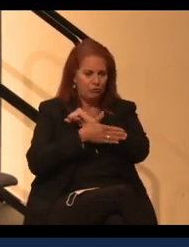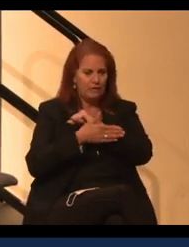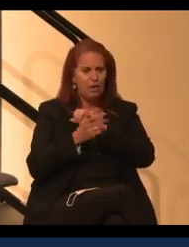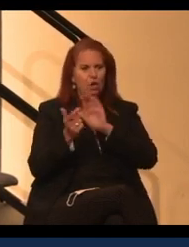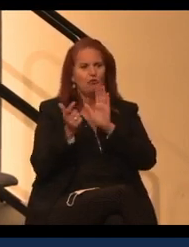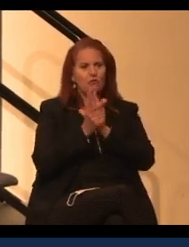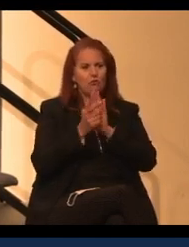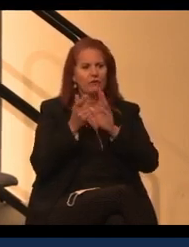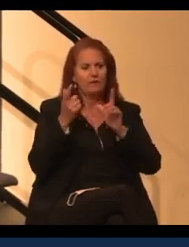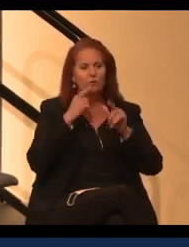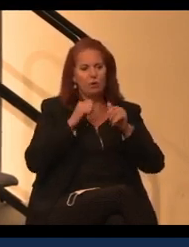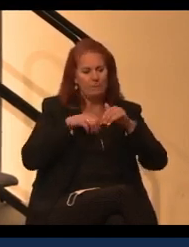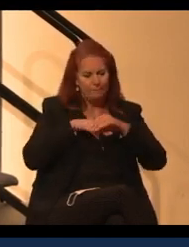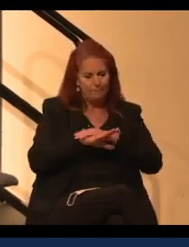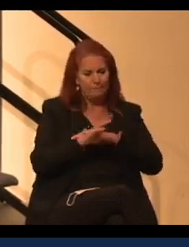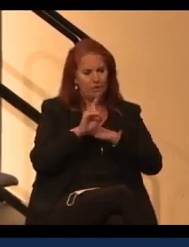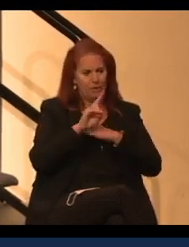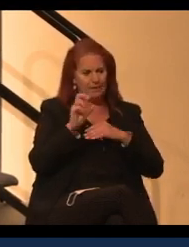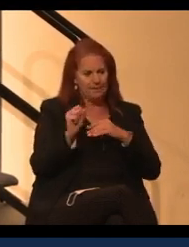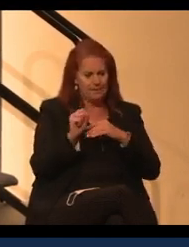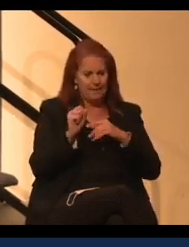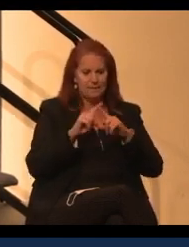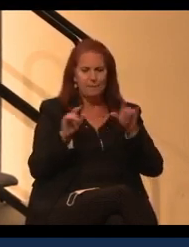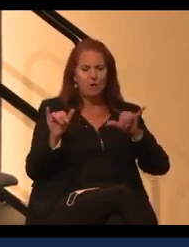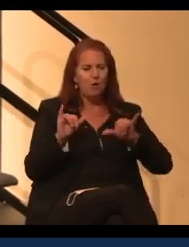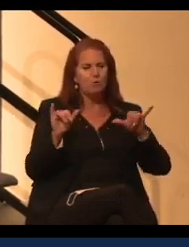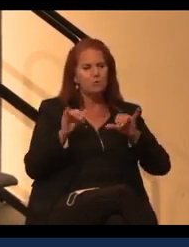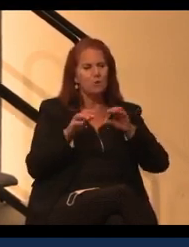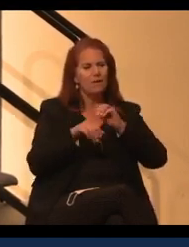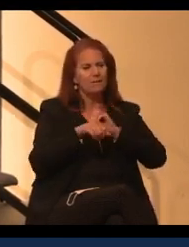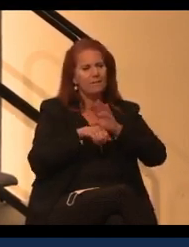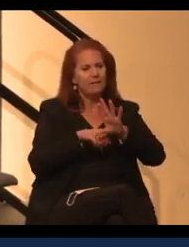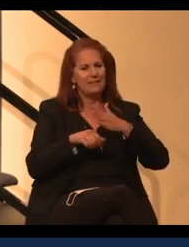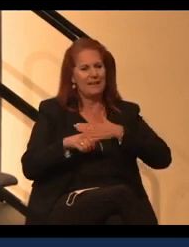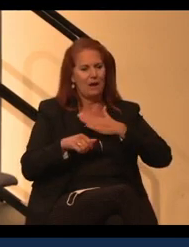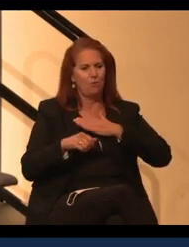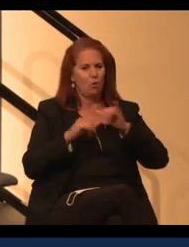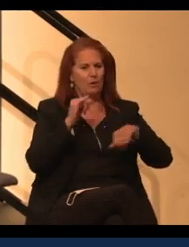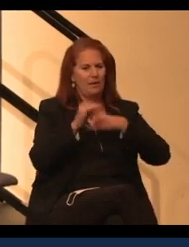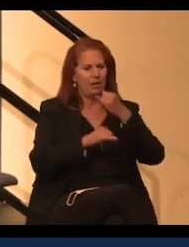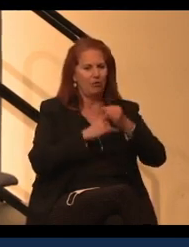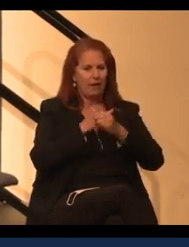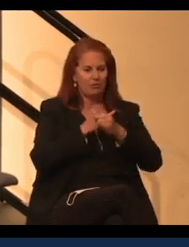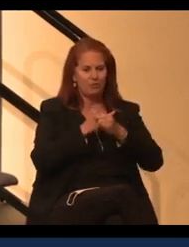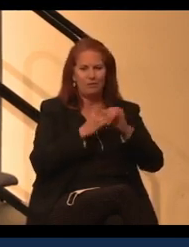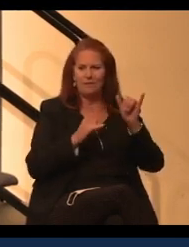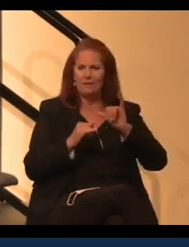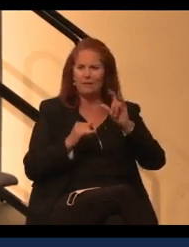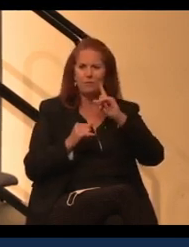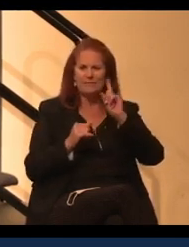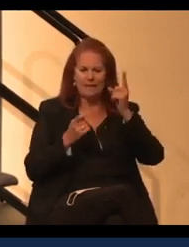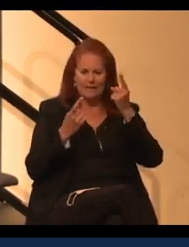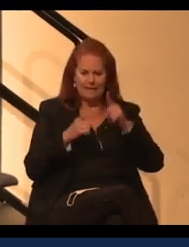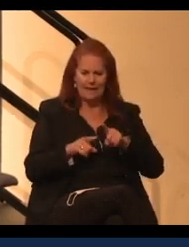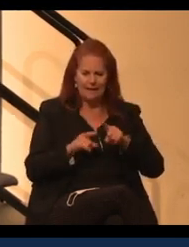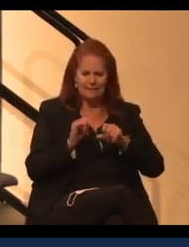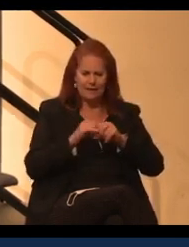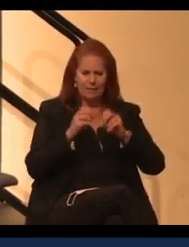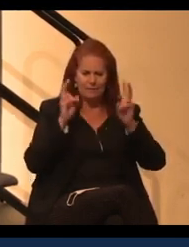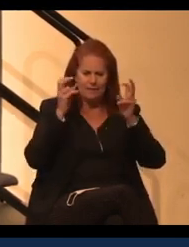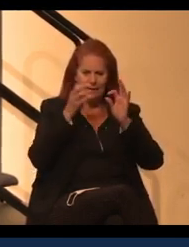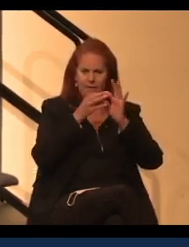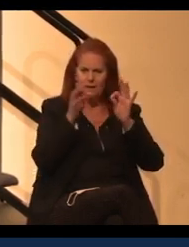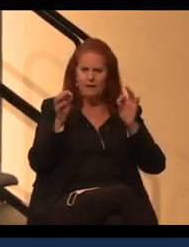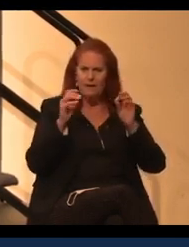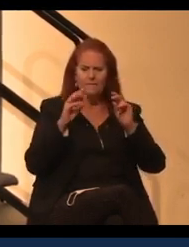restricting those to enter the United States, but also affecting our own internationals. There was a case that made headlines of